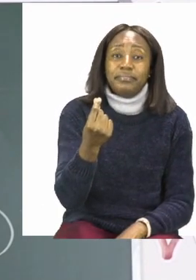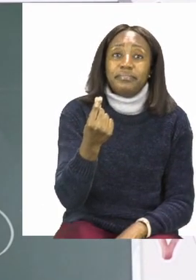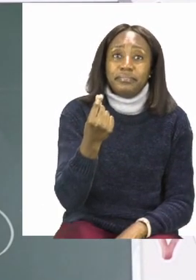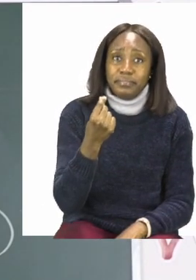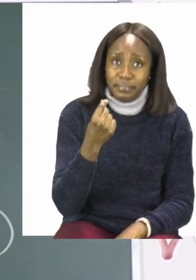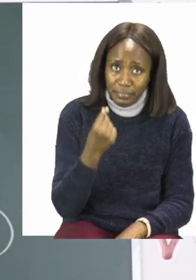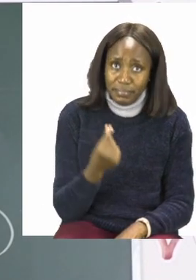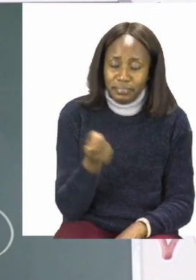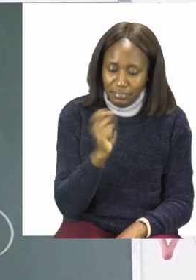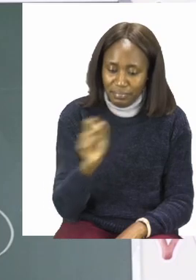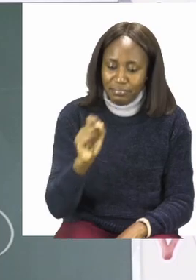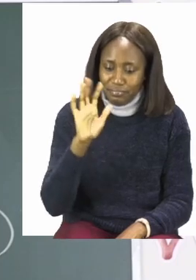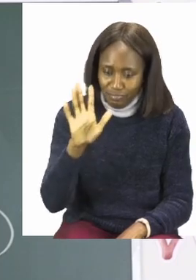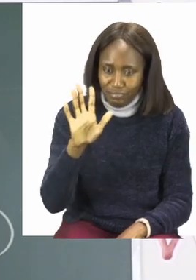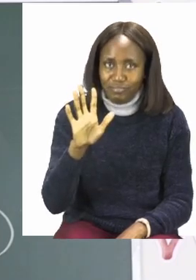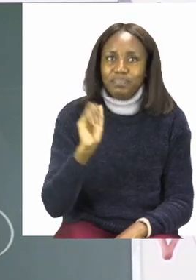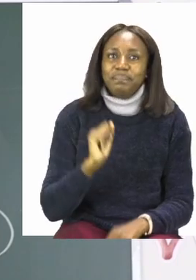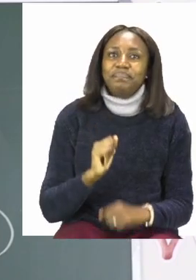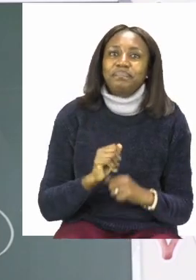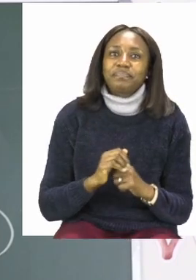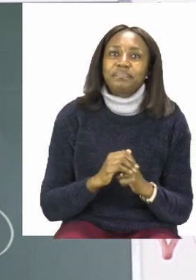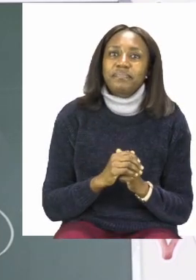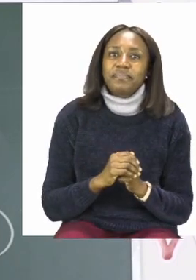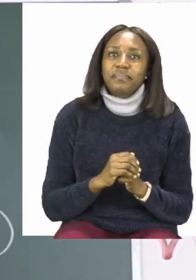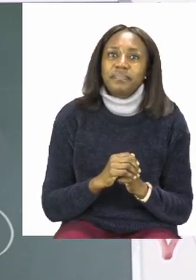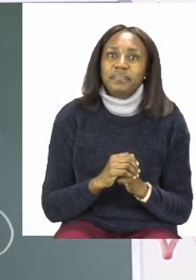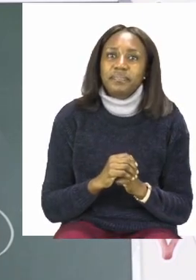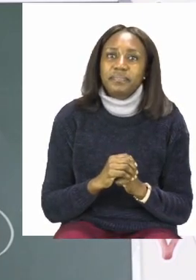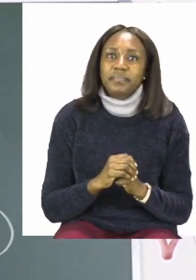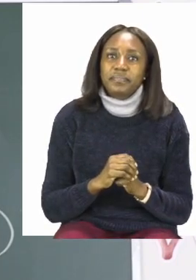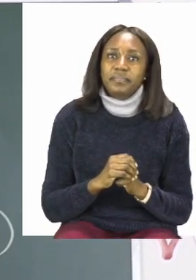we have to write in the second box. 5.